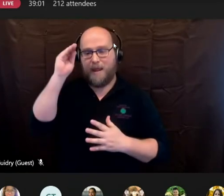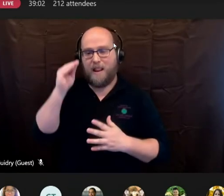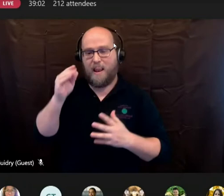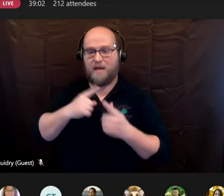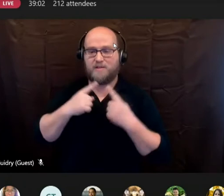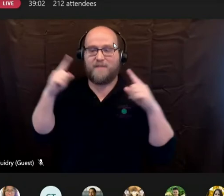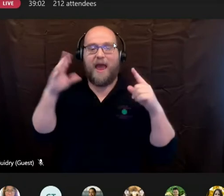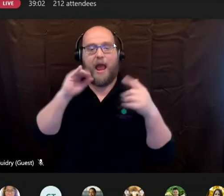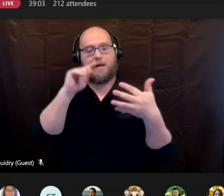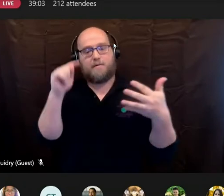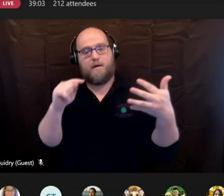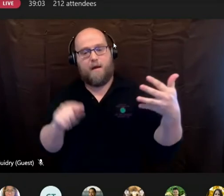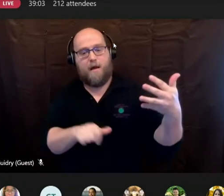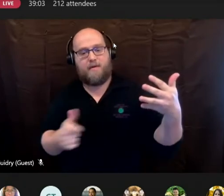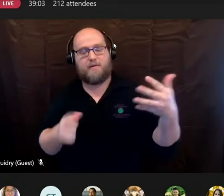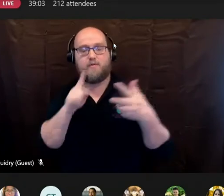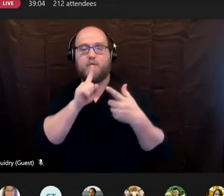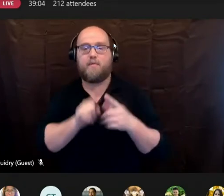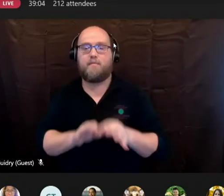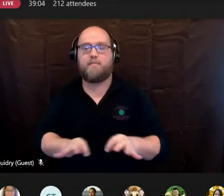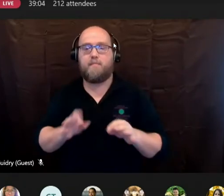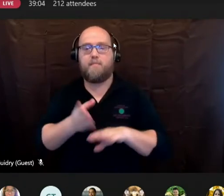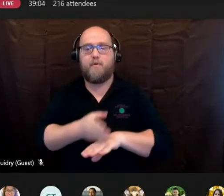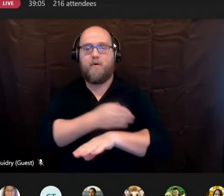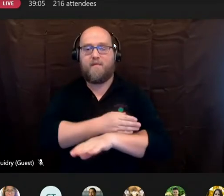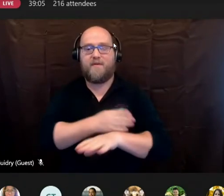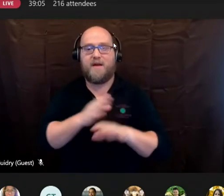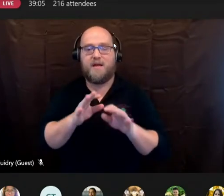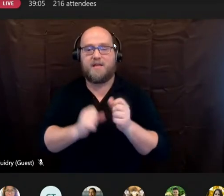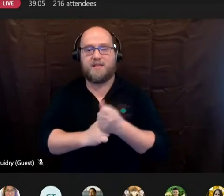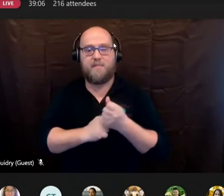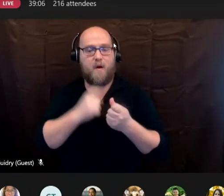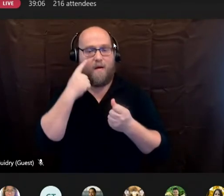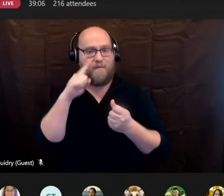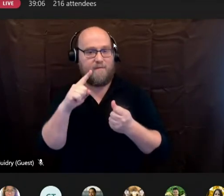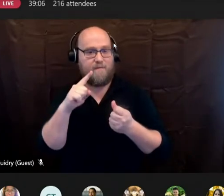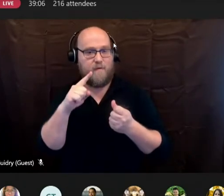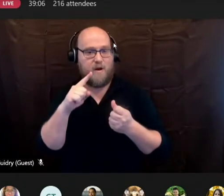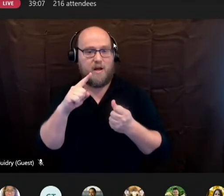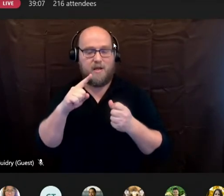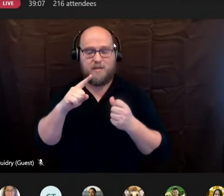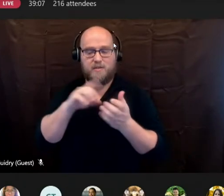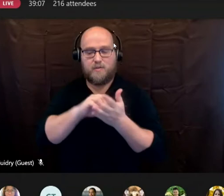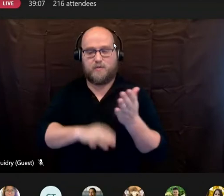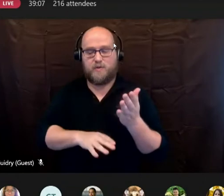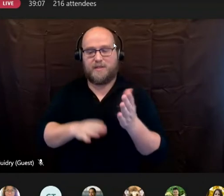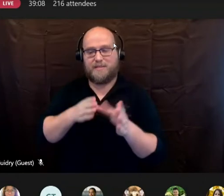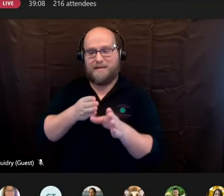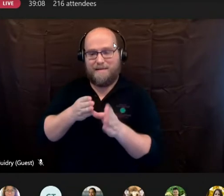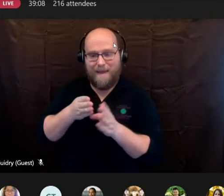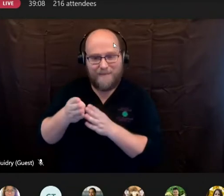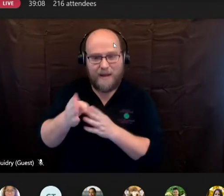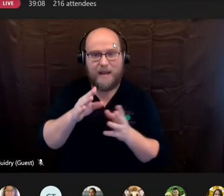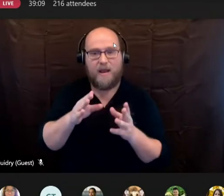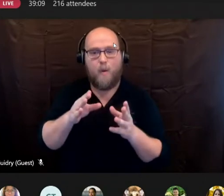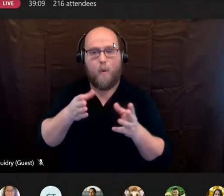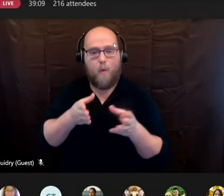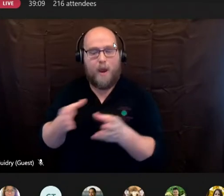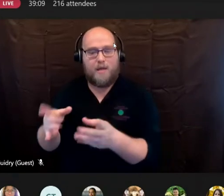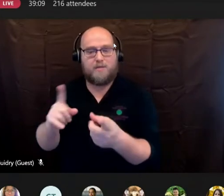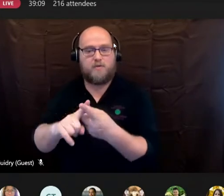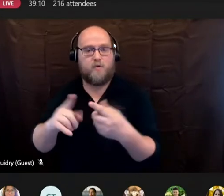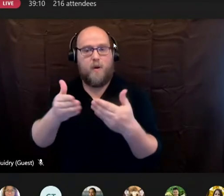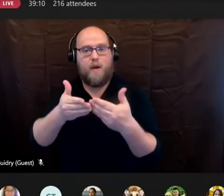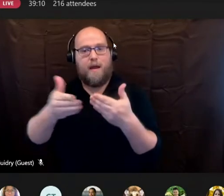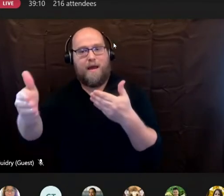improve supports for students navigating pathways to post-secondary success. The next theme from this